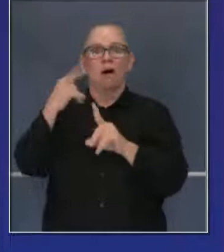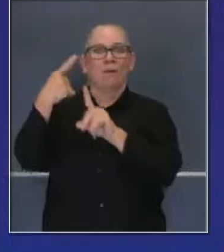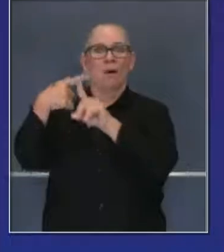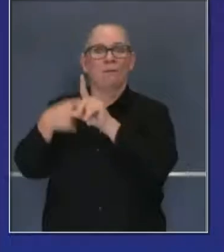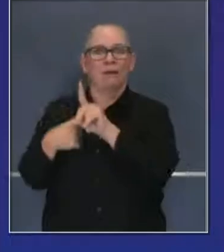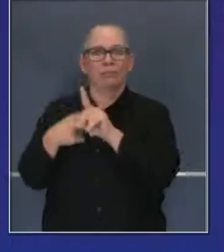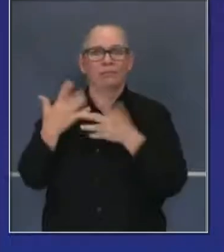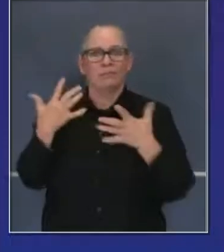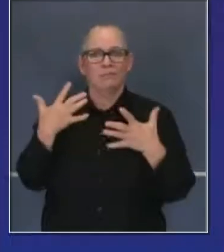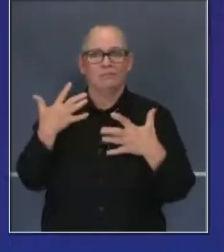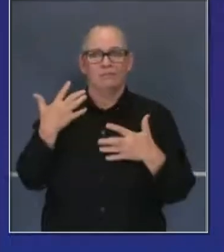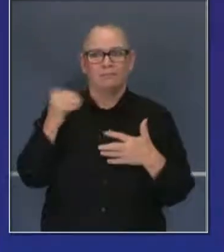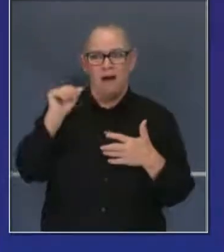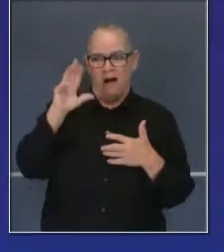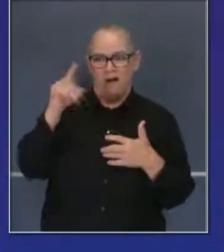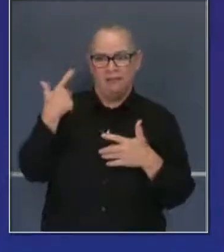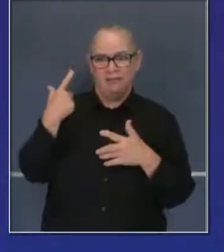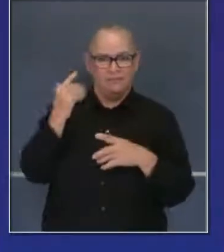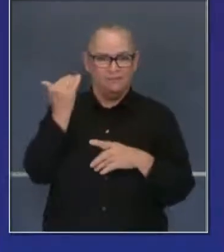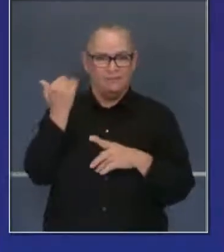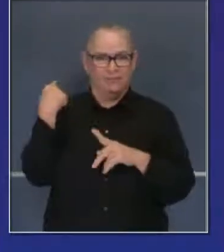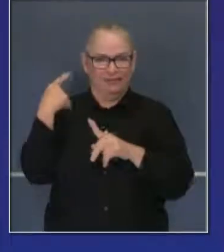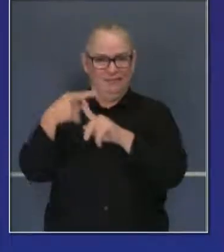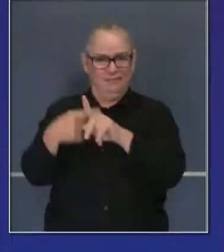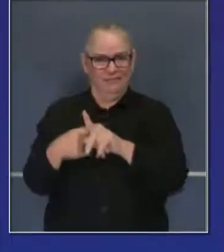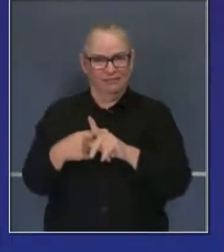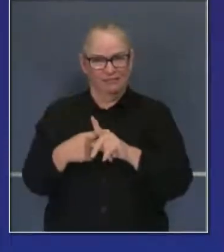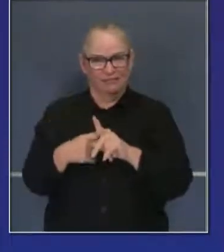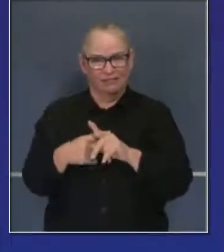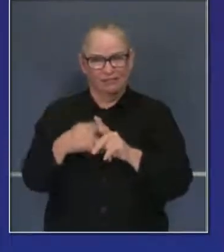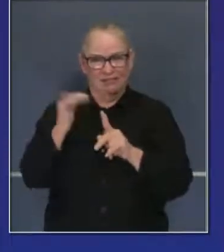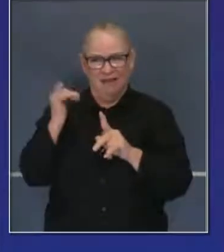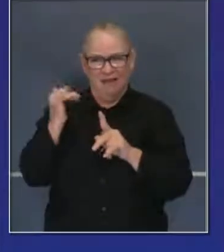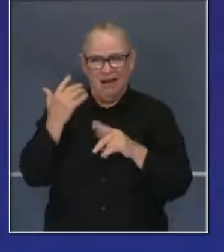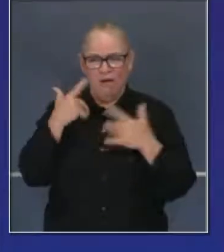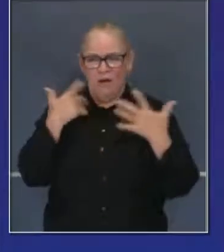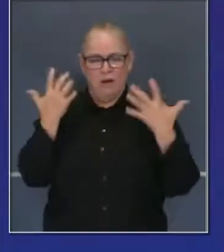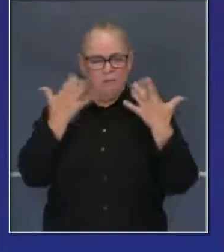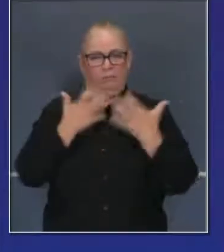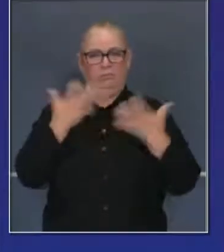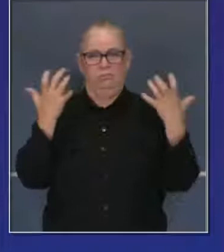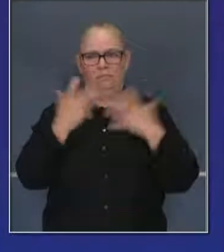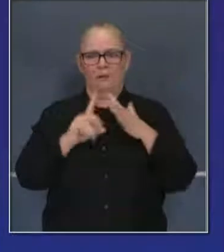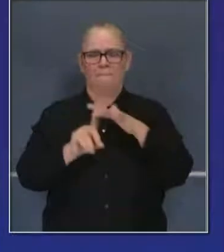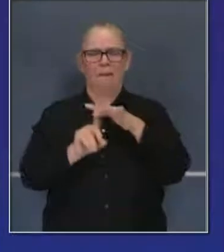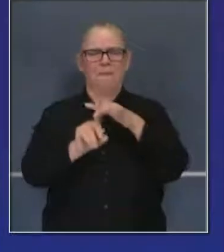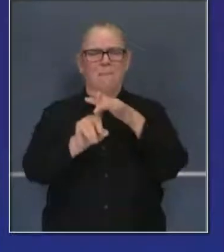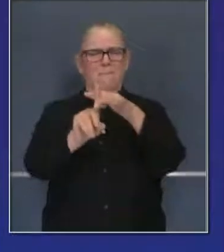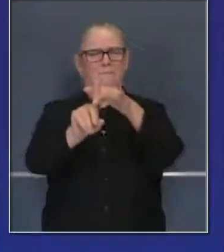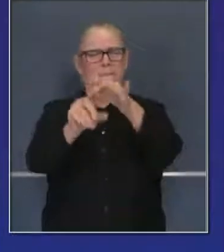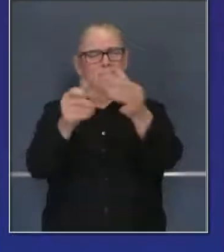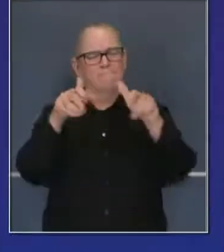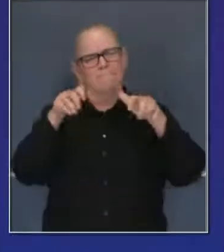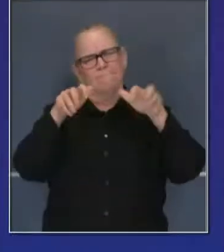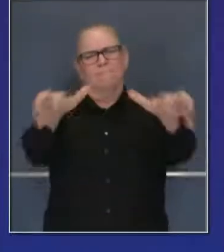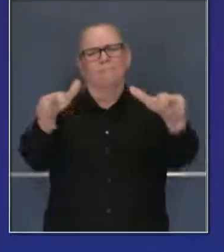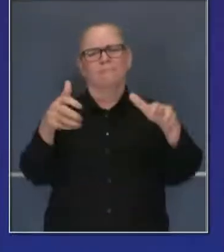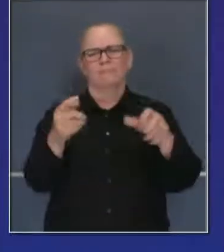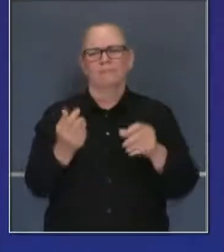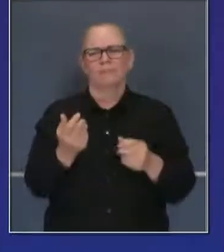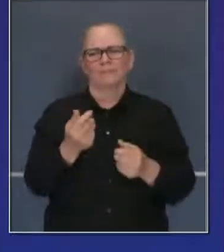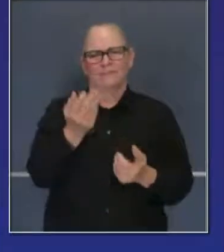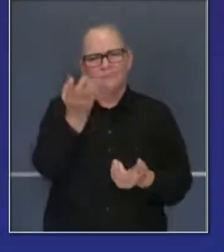we started experiencing the impacts of some, nearly 14,000